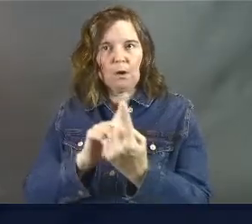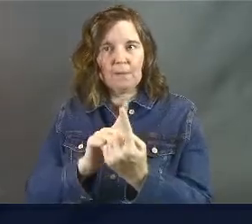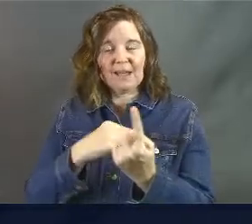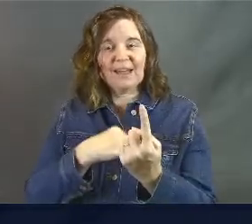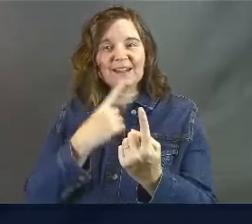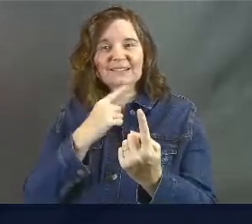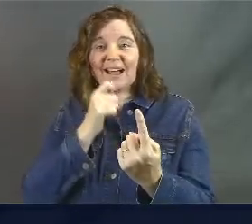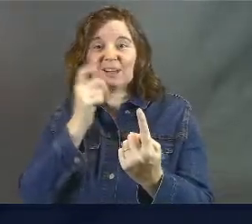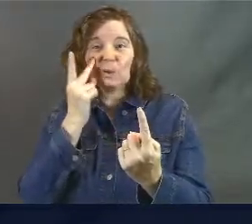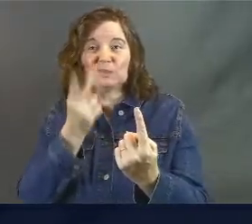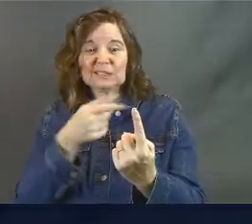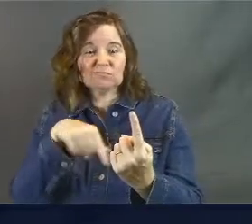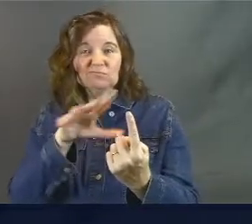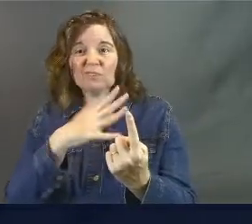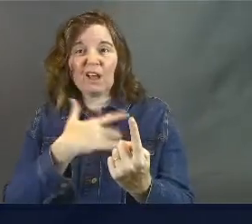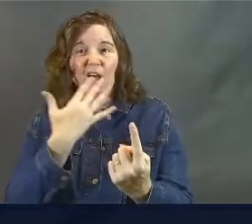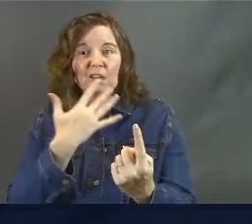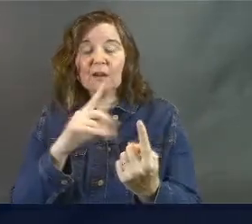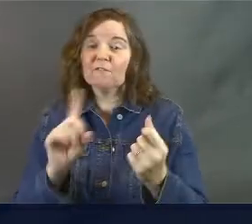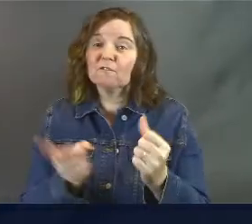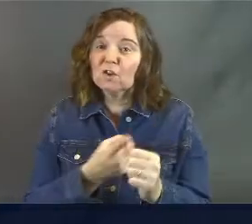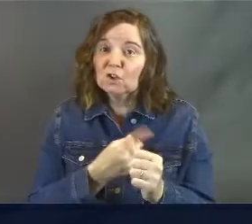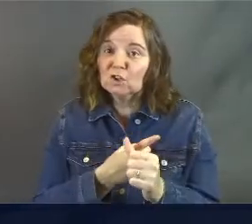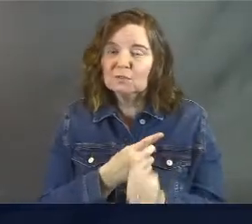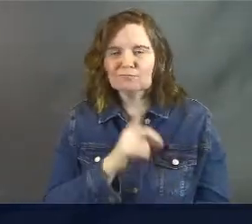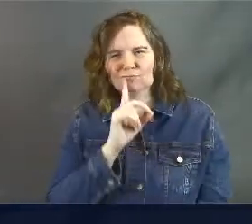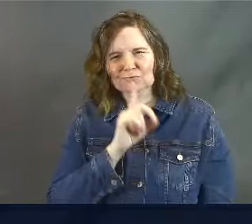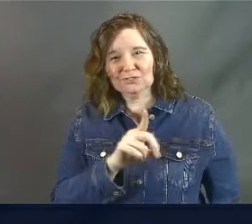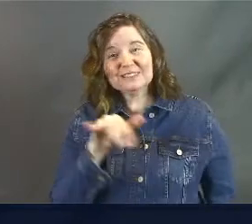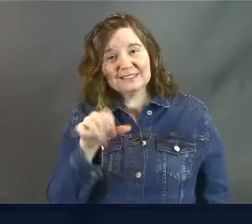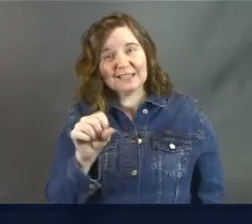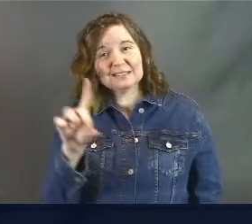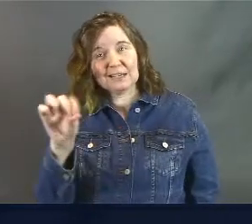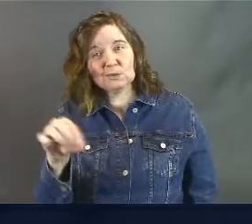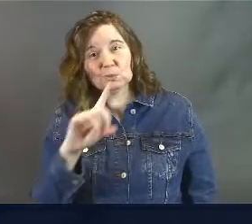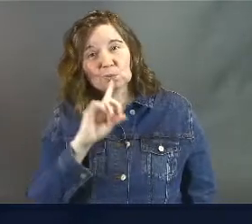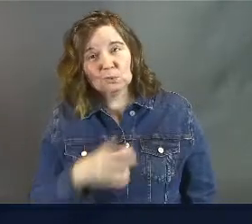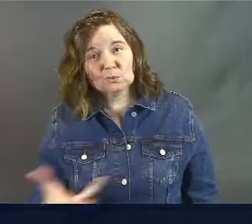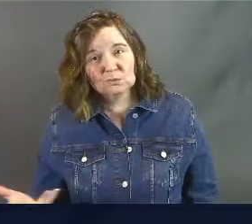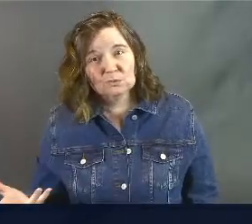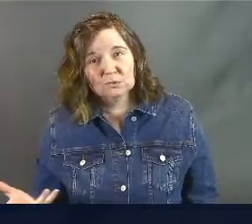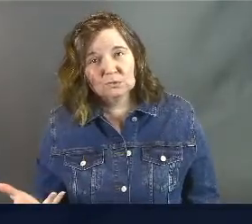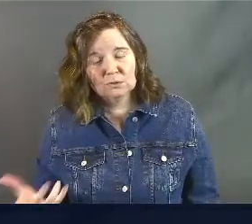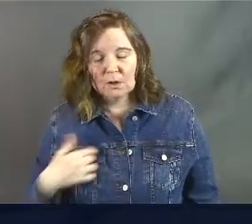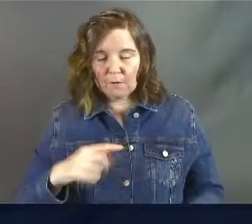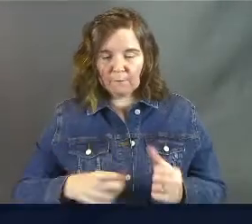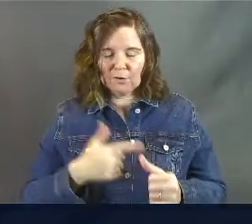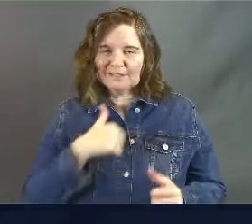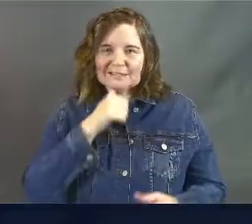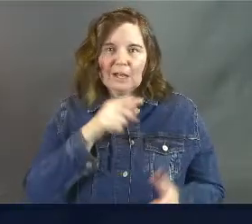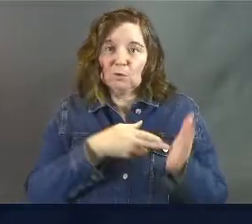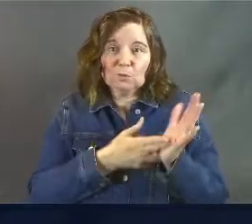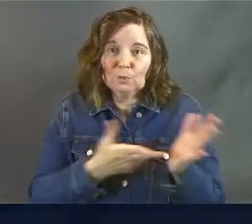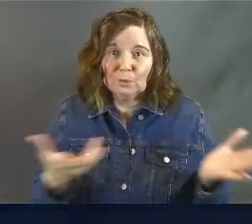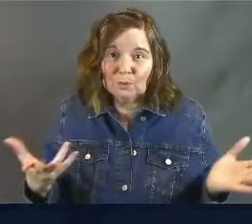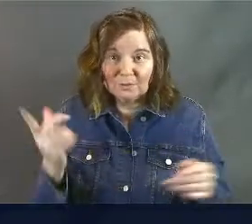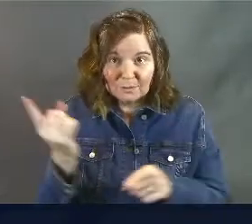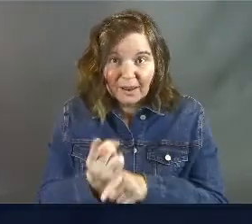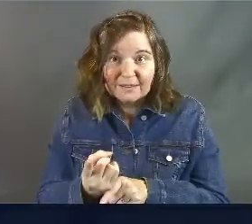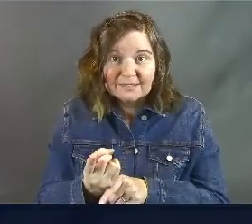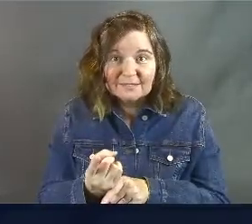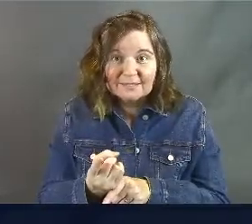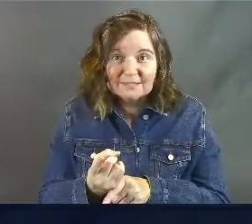and I say, "I don't see color," first off, sure I do. So first off, it's just not true,